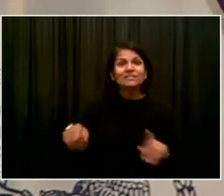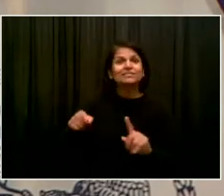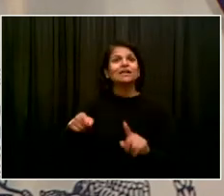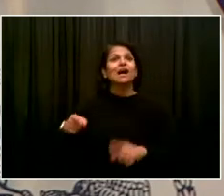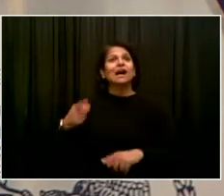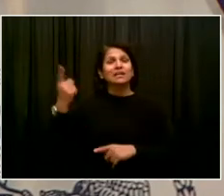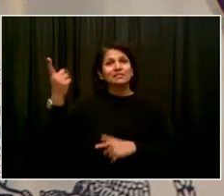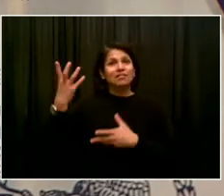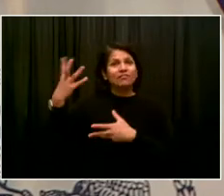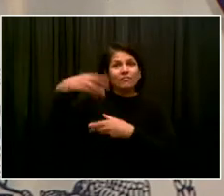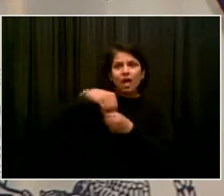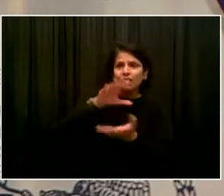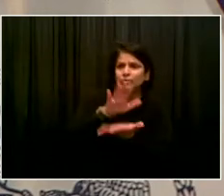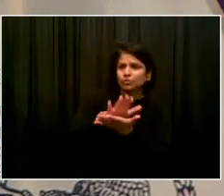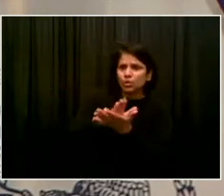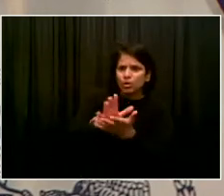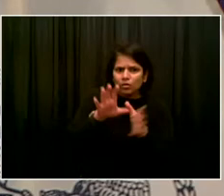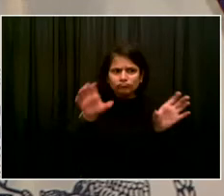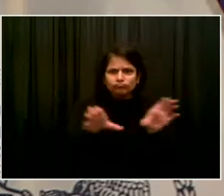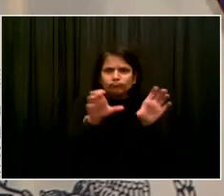to welcome Fabian Wunder.